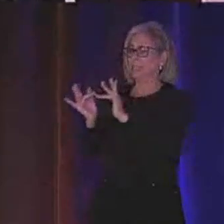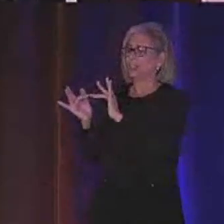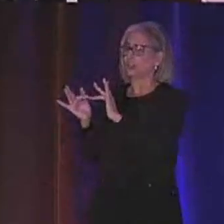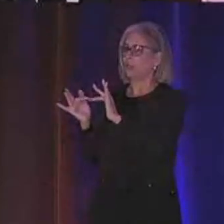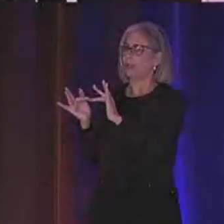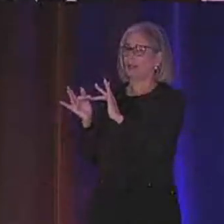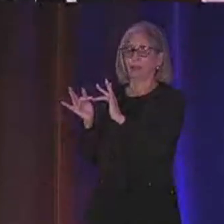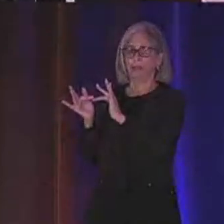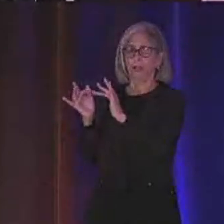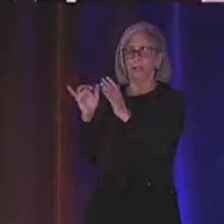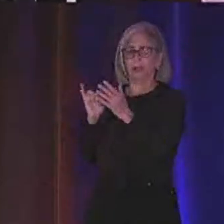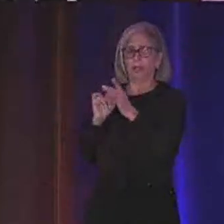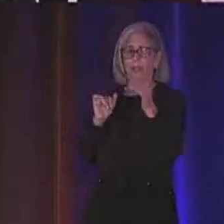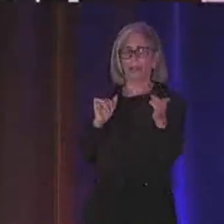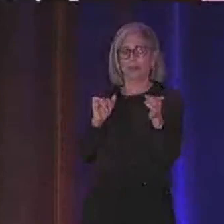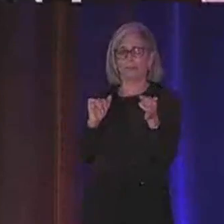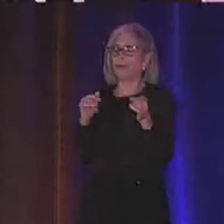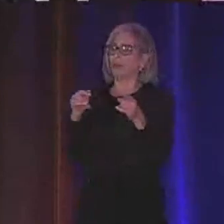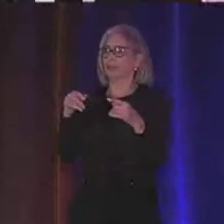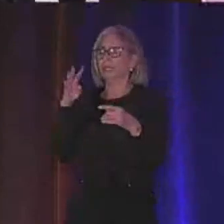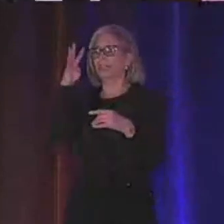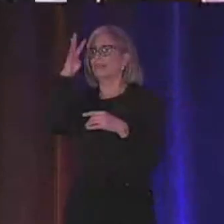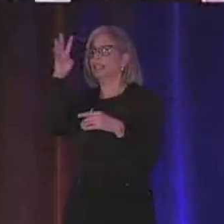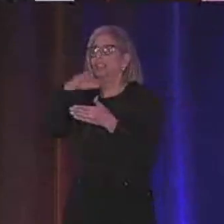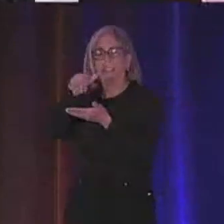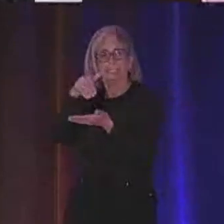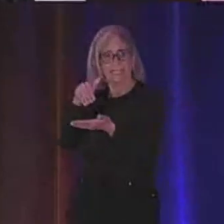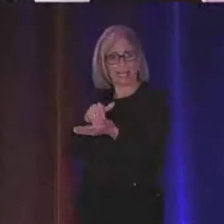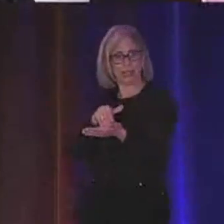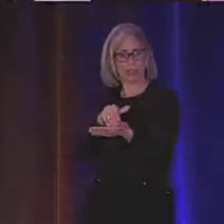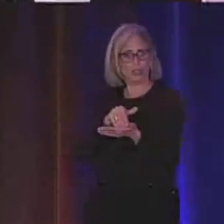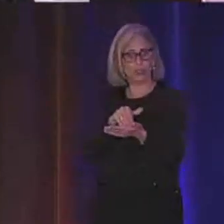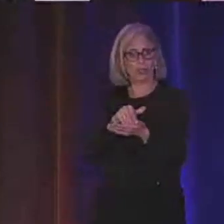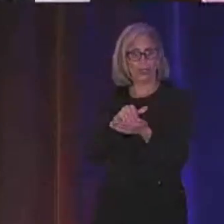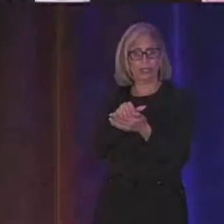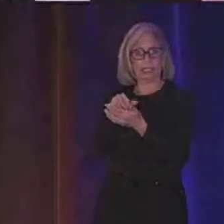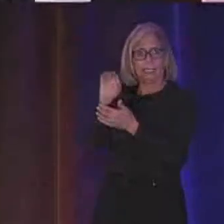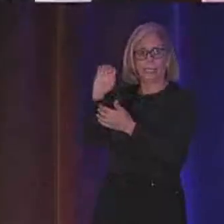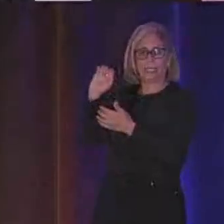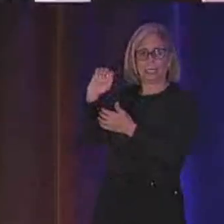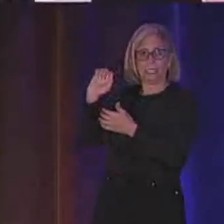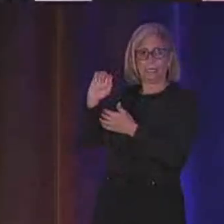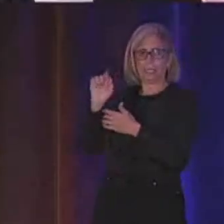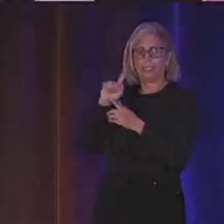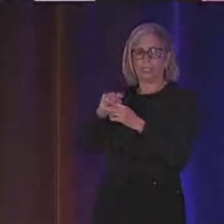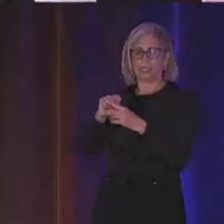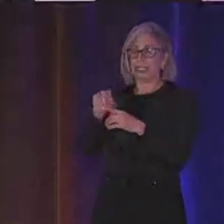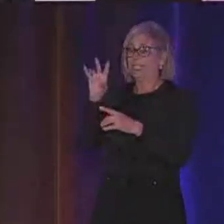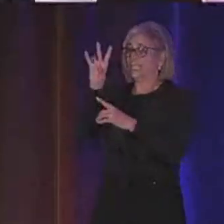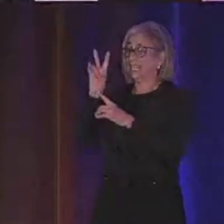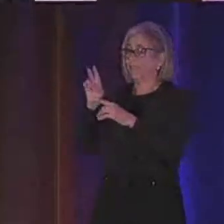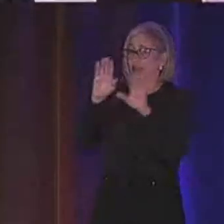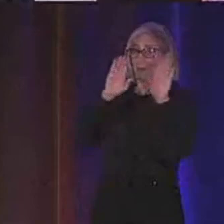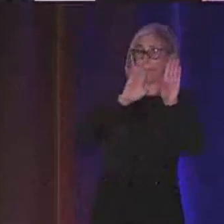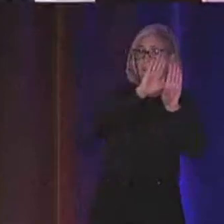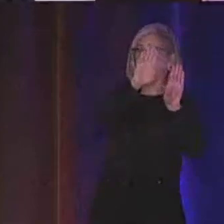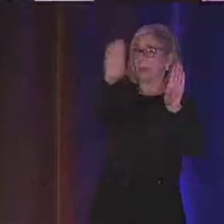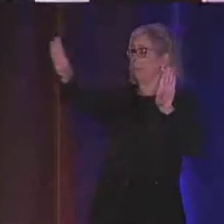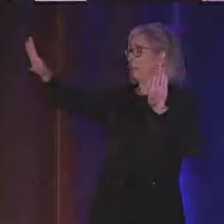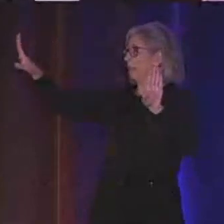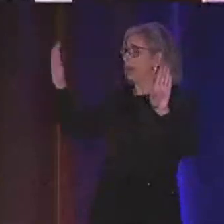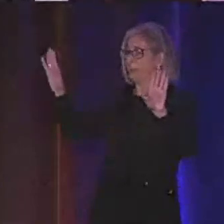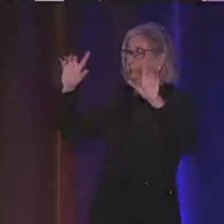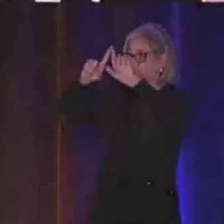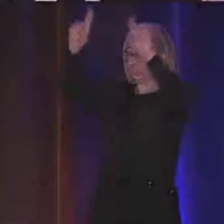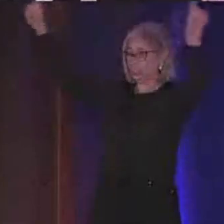landscape in the San Francisco Innovation Center. It's a 7-panel array of screens and then a big touchpad in the middle. And we